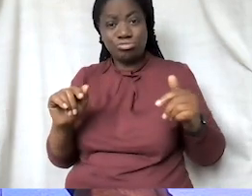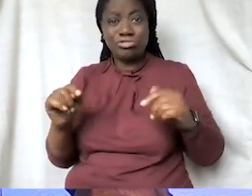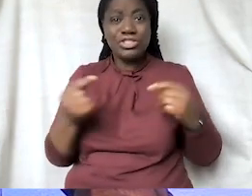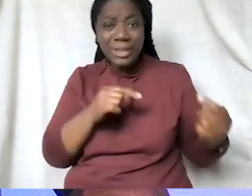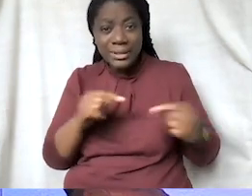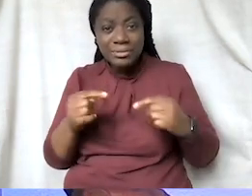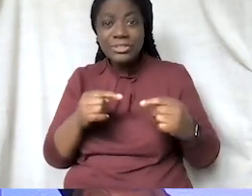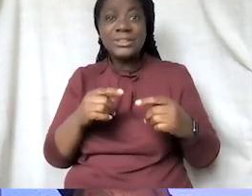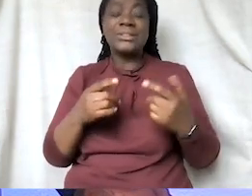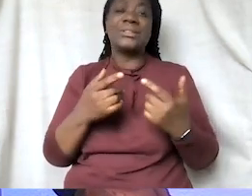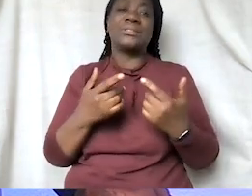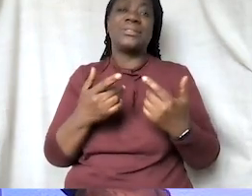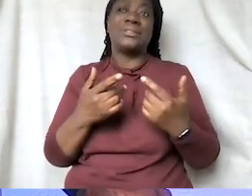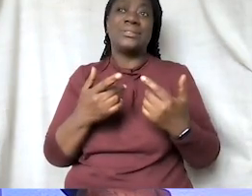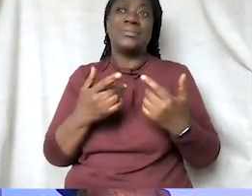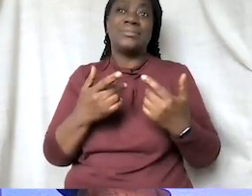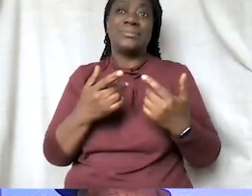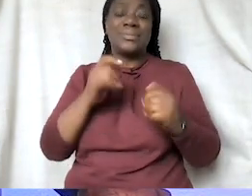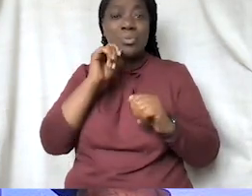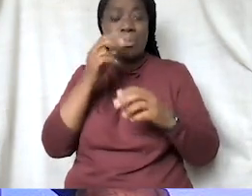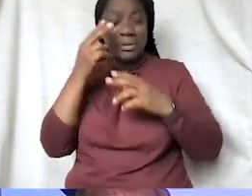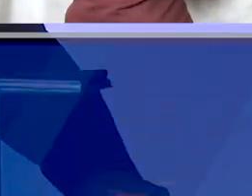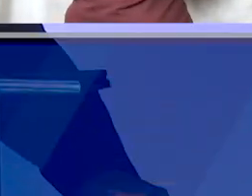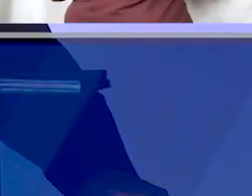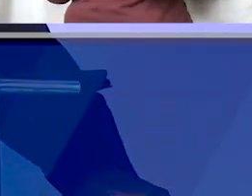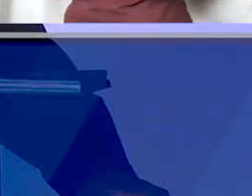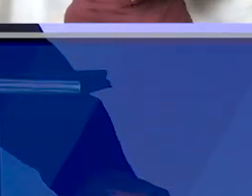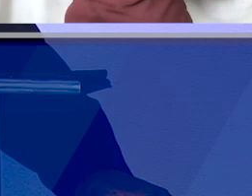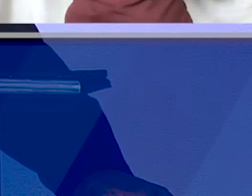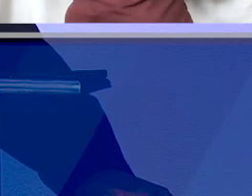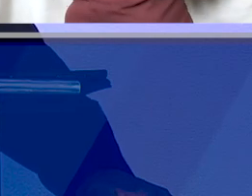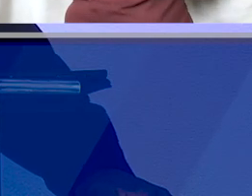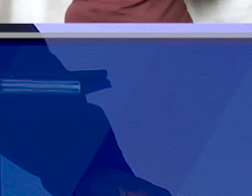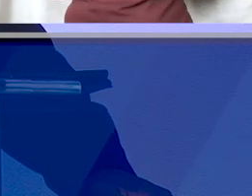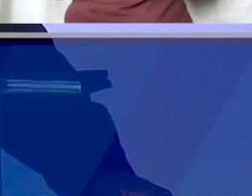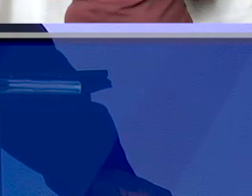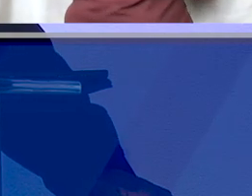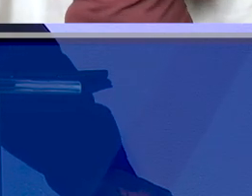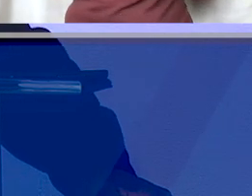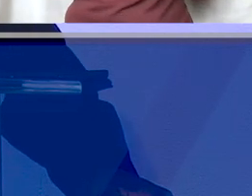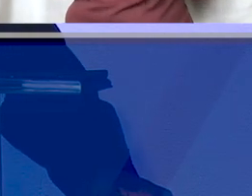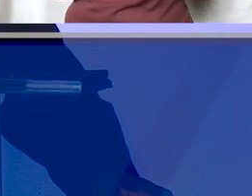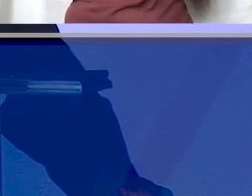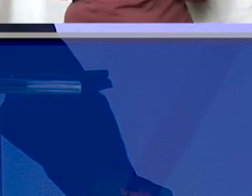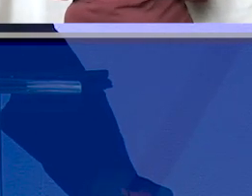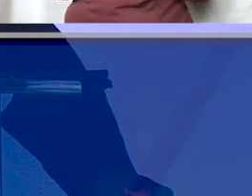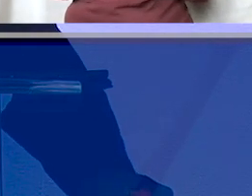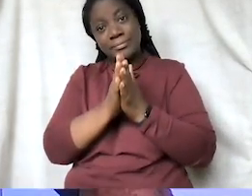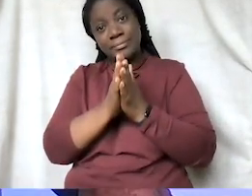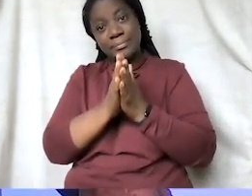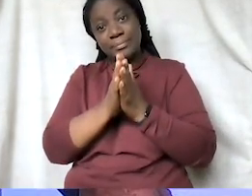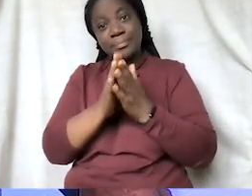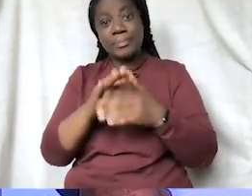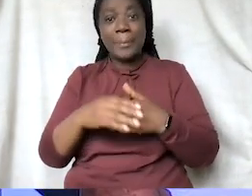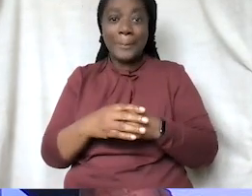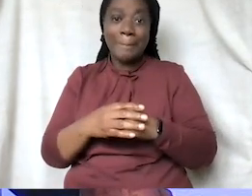as tonight we will be looking at experiencing the power of prayer.